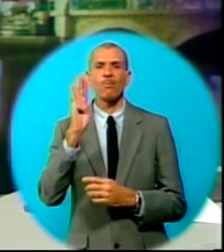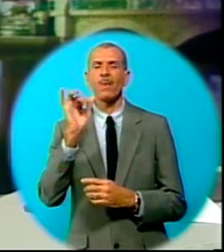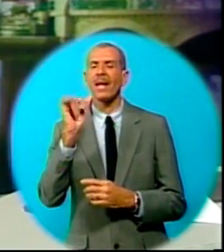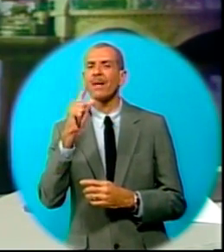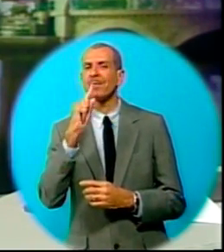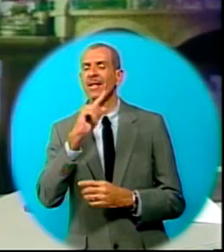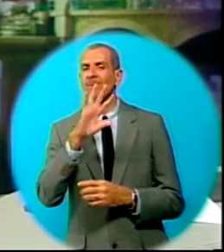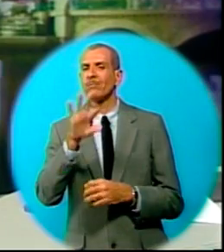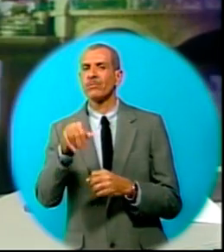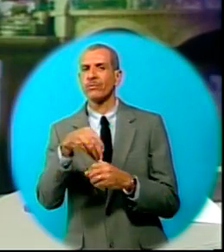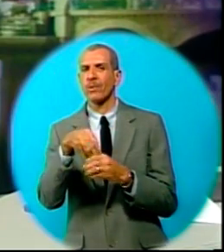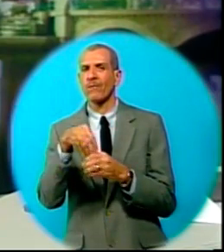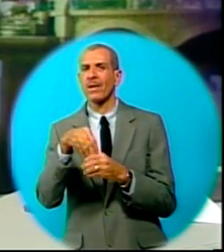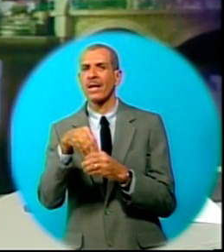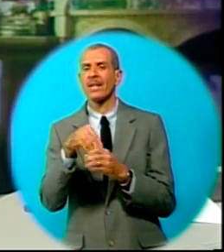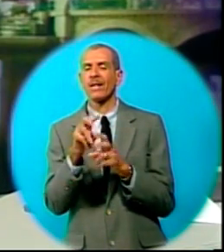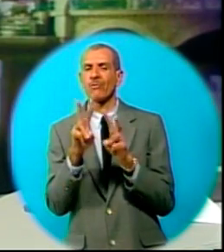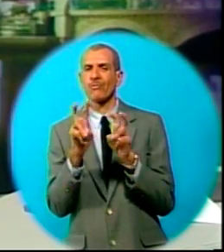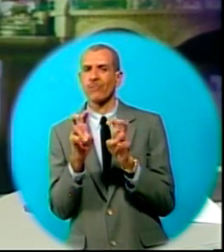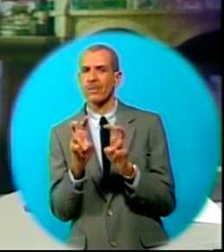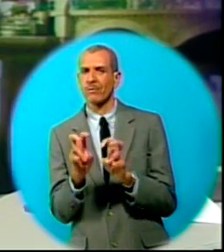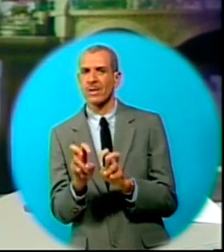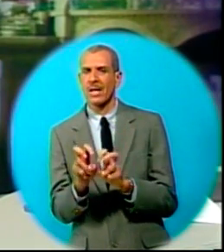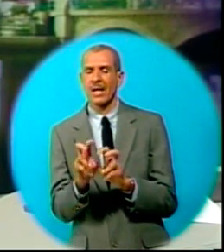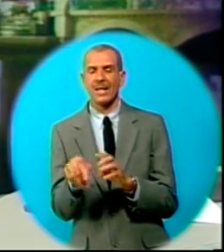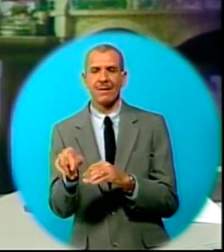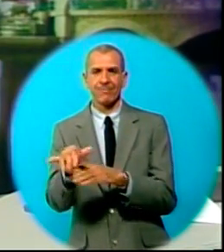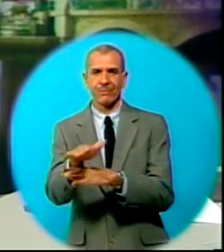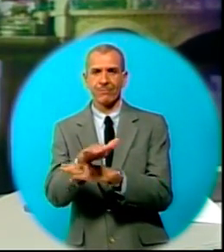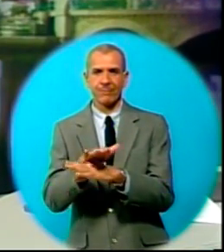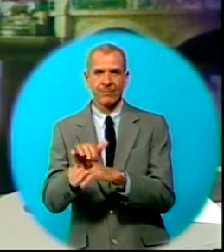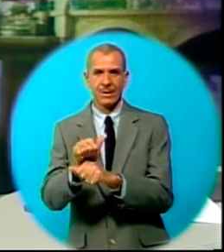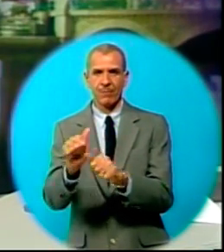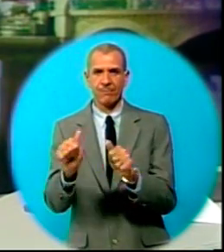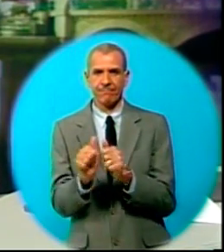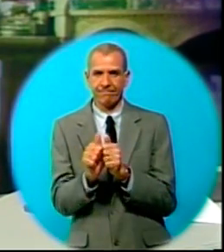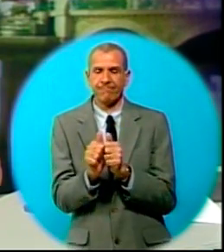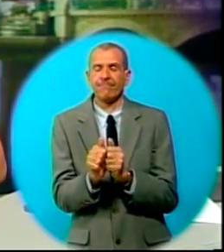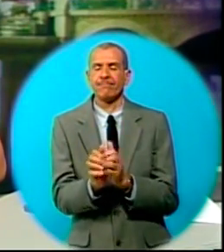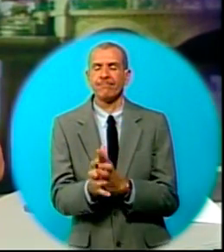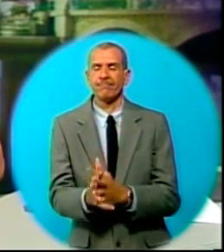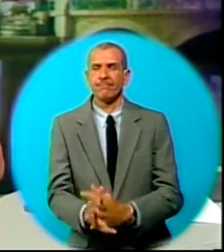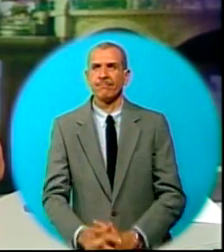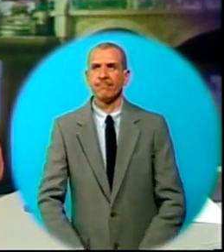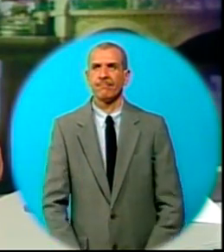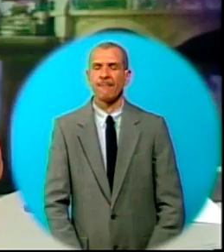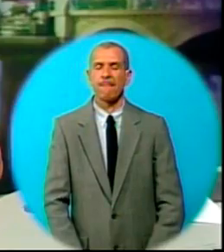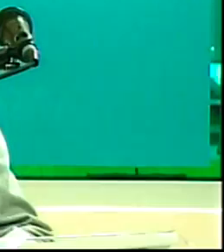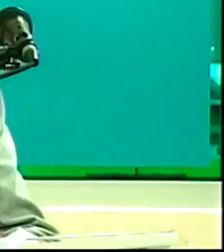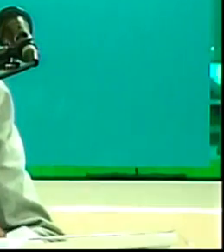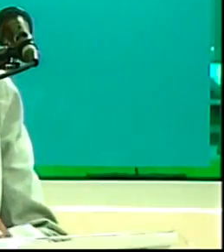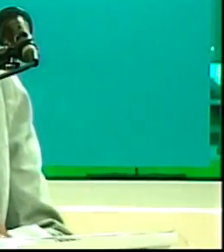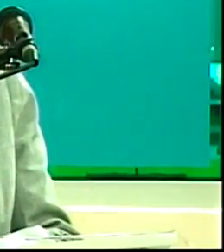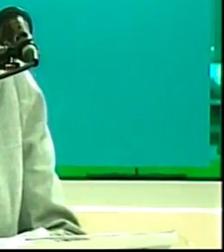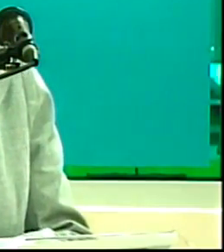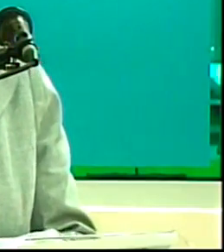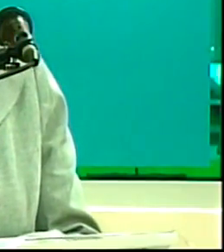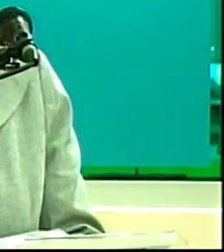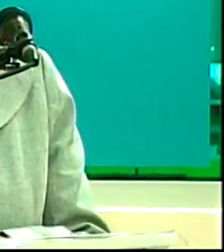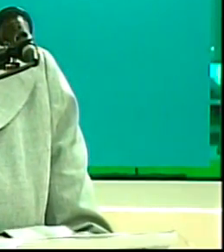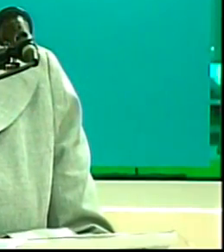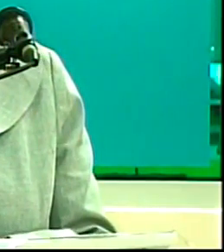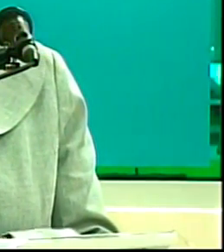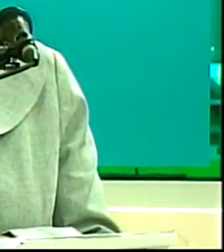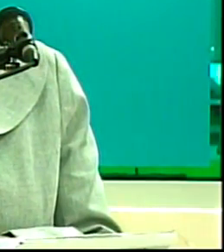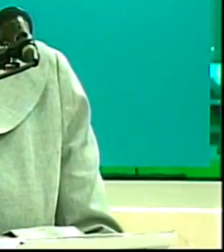little dollar now. And then they want to get a license to Tom, Dick, and Harry. And the fishermen really get profit with it